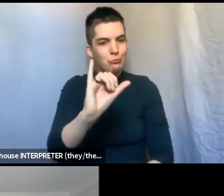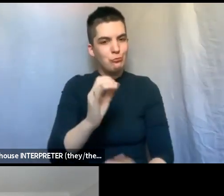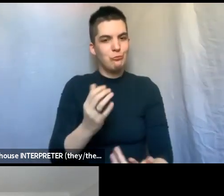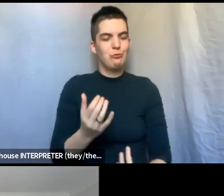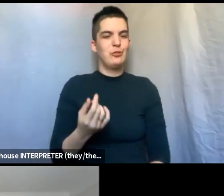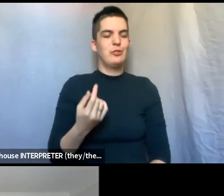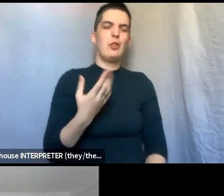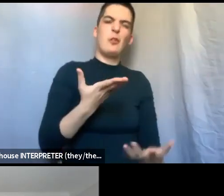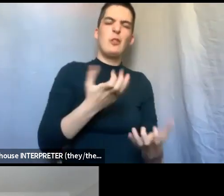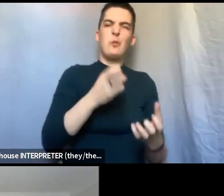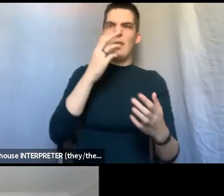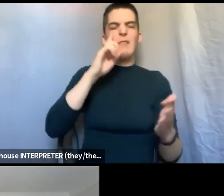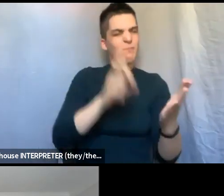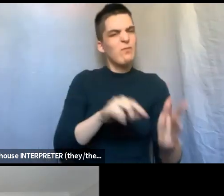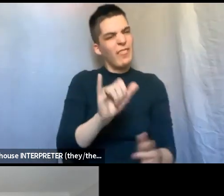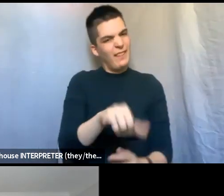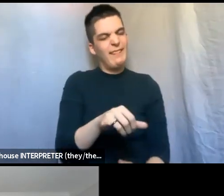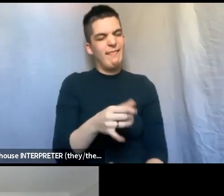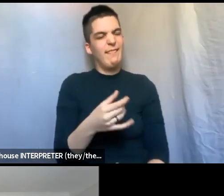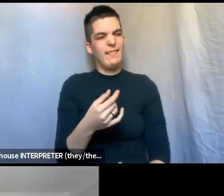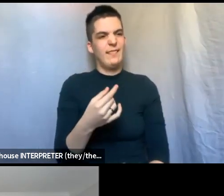together today to deal with.